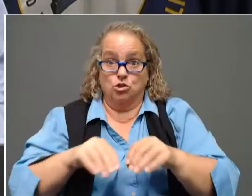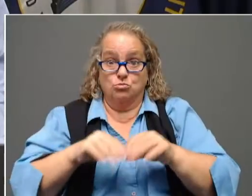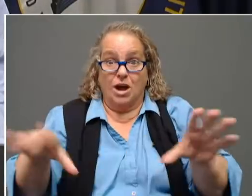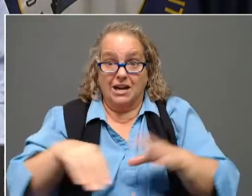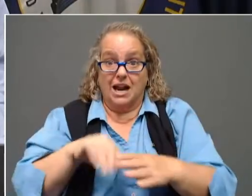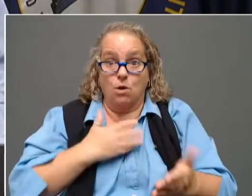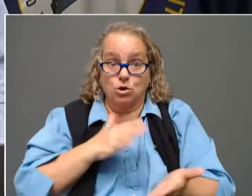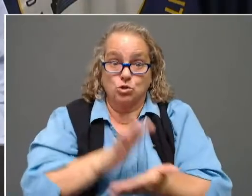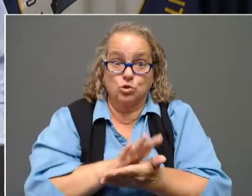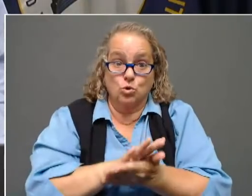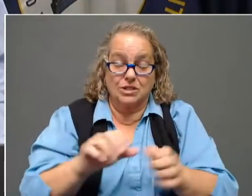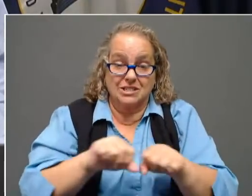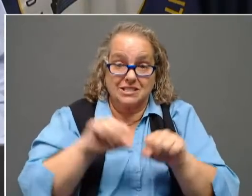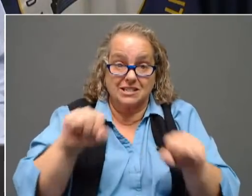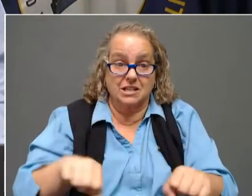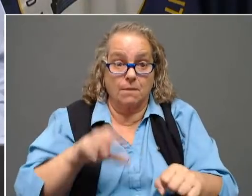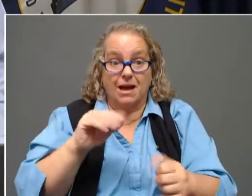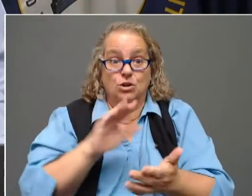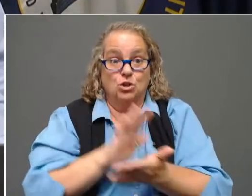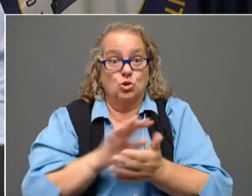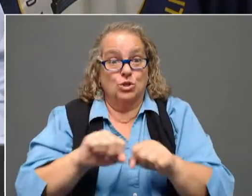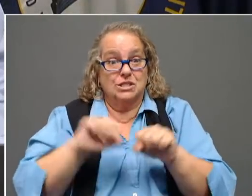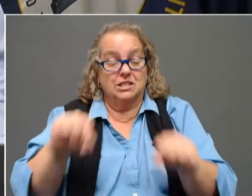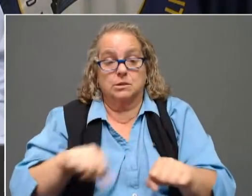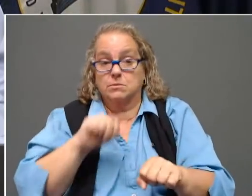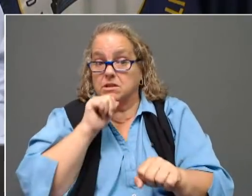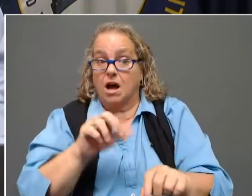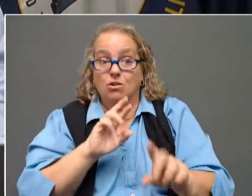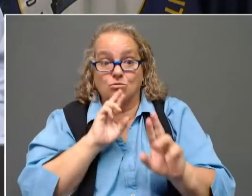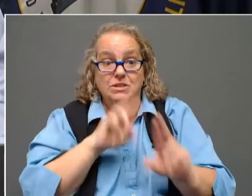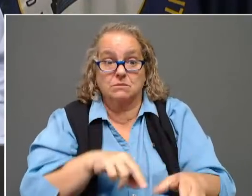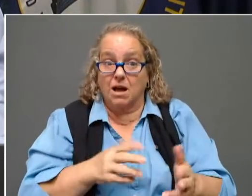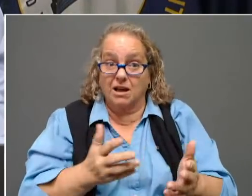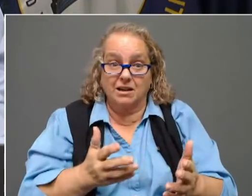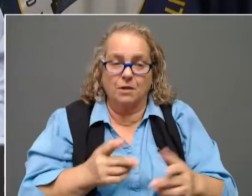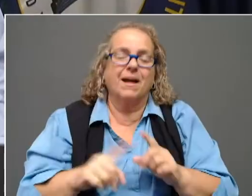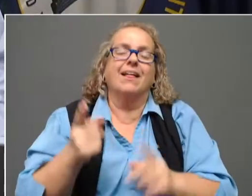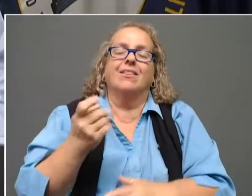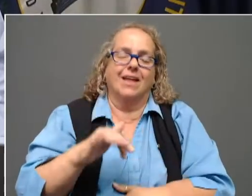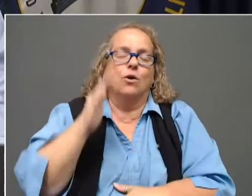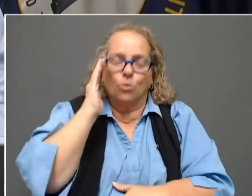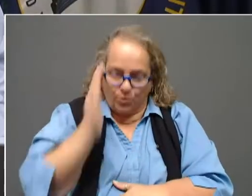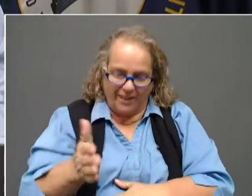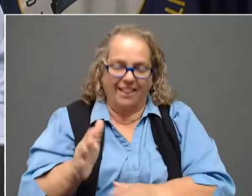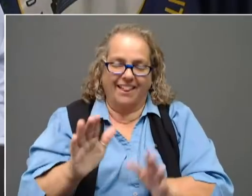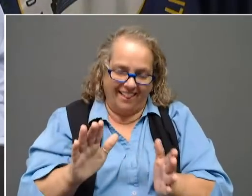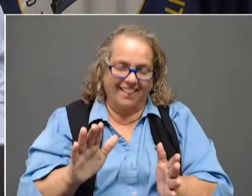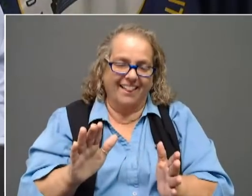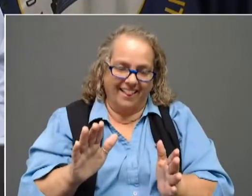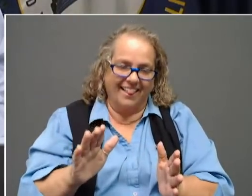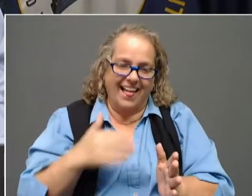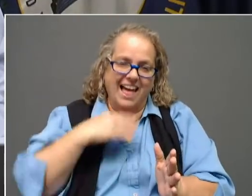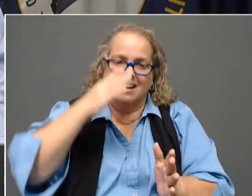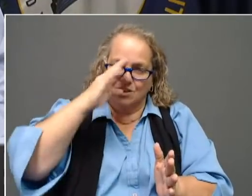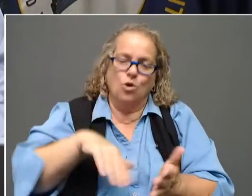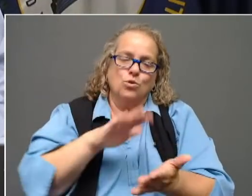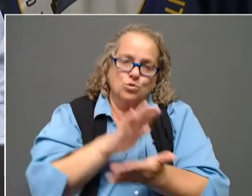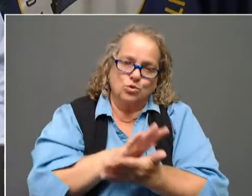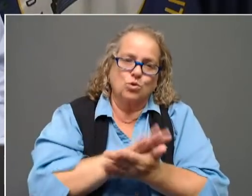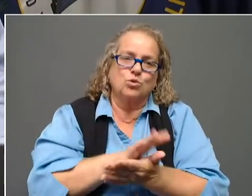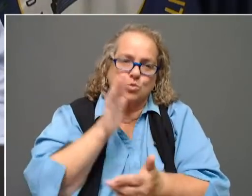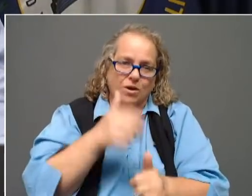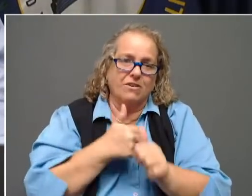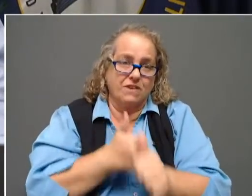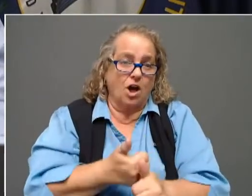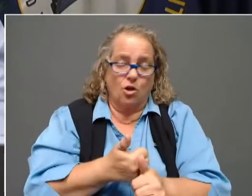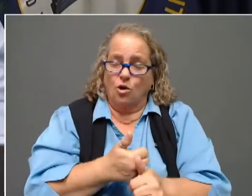systems responding, but they will. I just want to make sure I'm pointing that out. I mean, whenever we've had an outbreak in